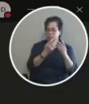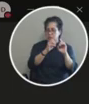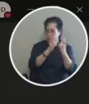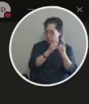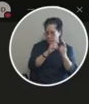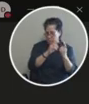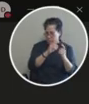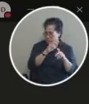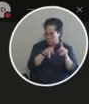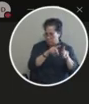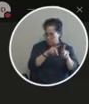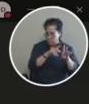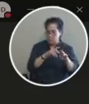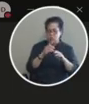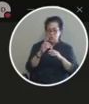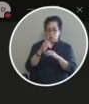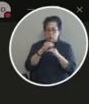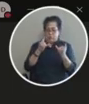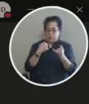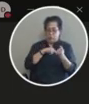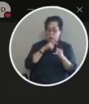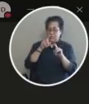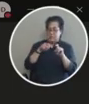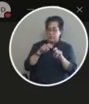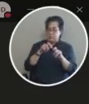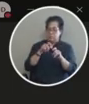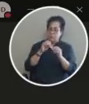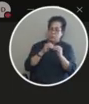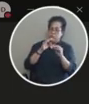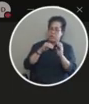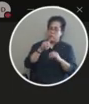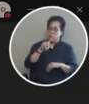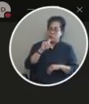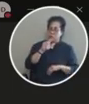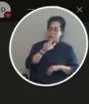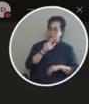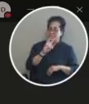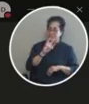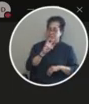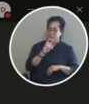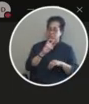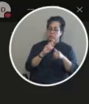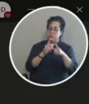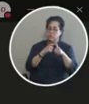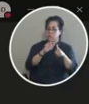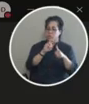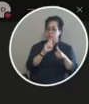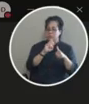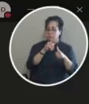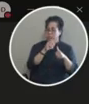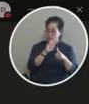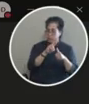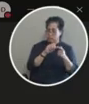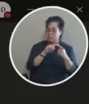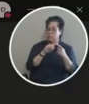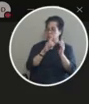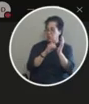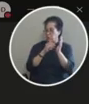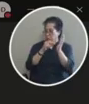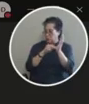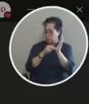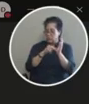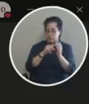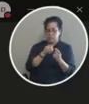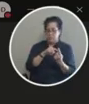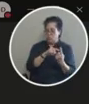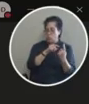responses. To date, we've tested over 136 first responders and healthcare professionals. He's the